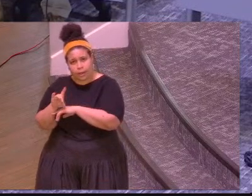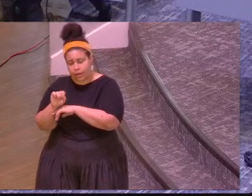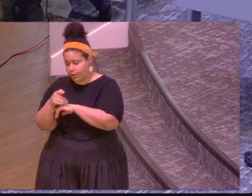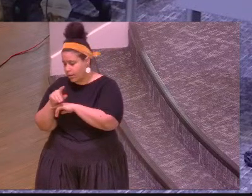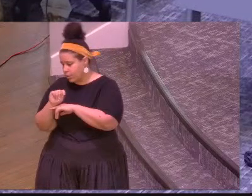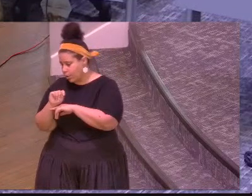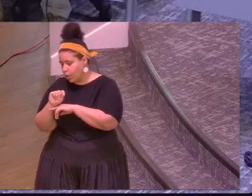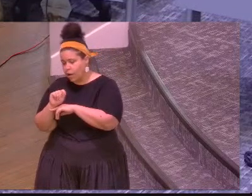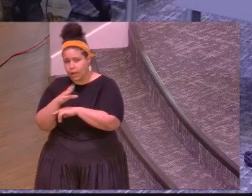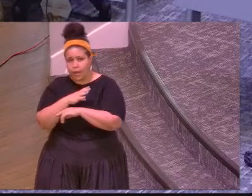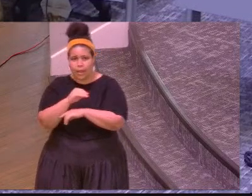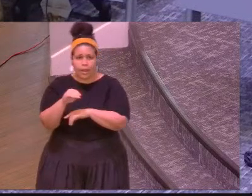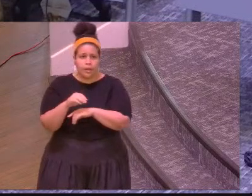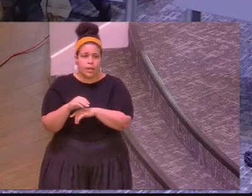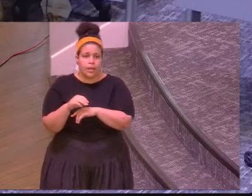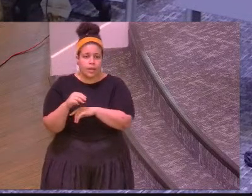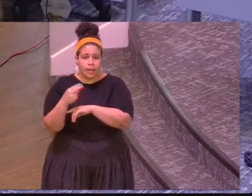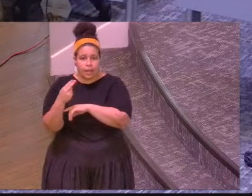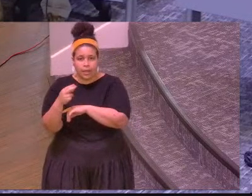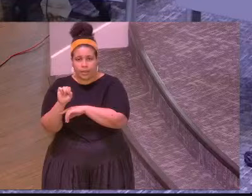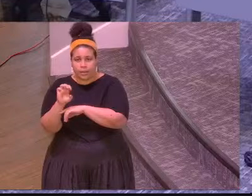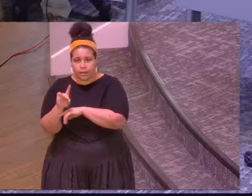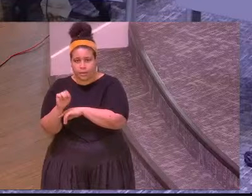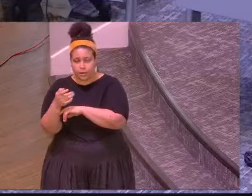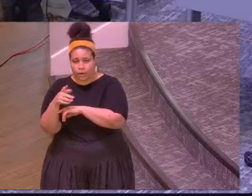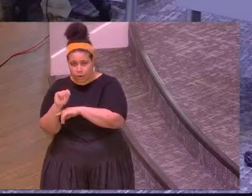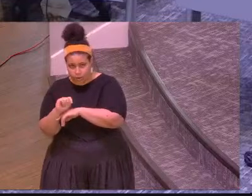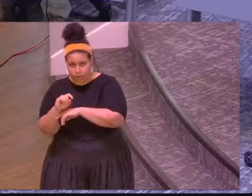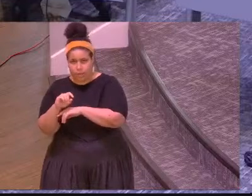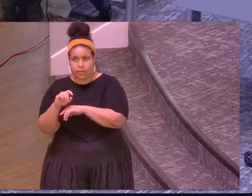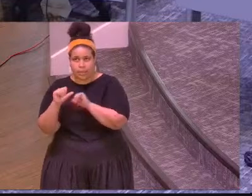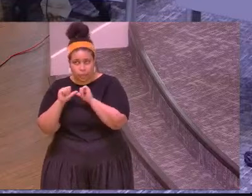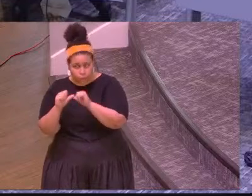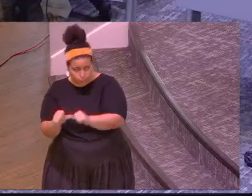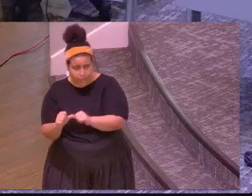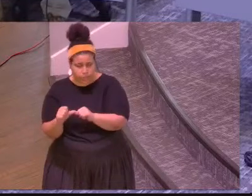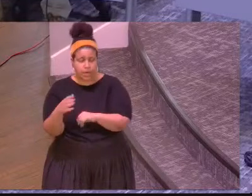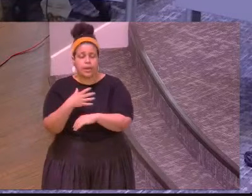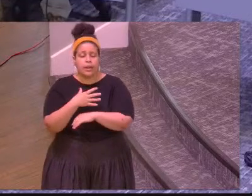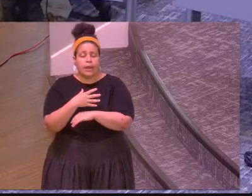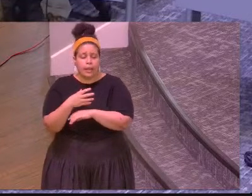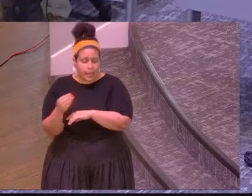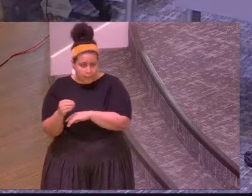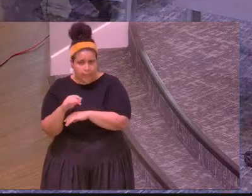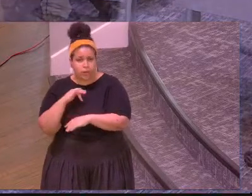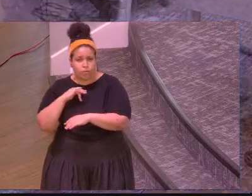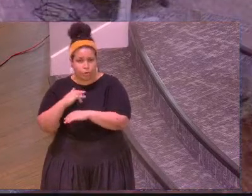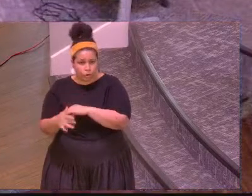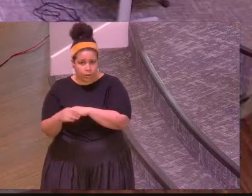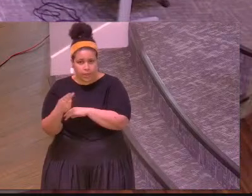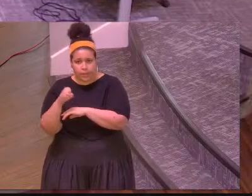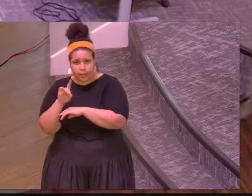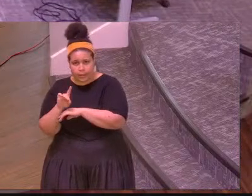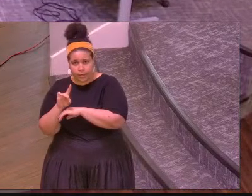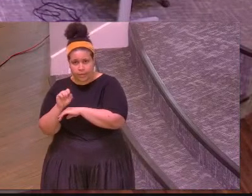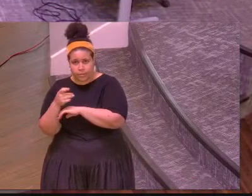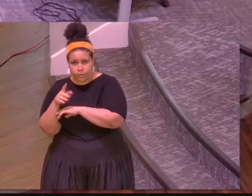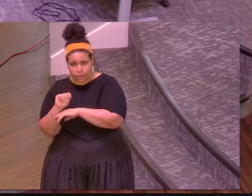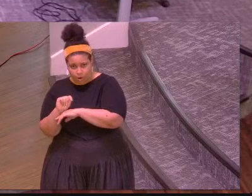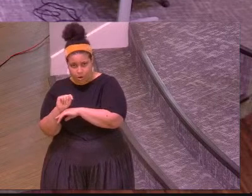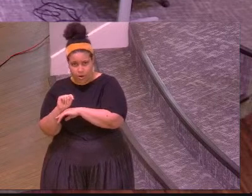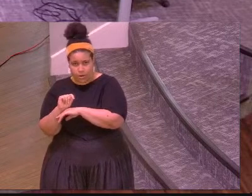Start continuation and early Head Start expansion grants? If you would, raise your hands and say aye.